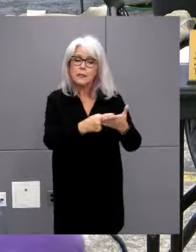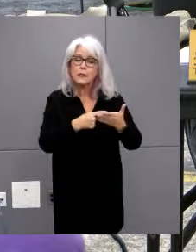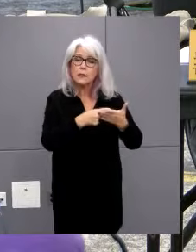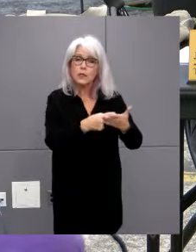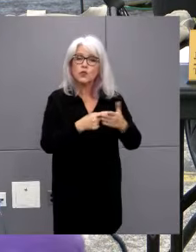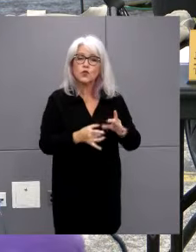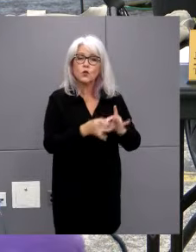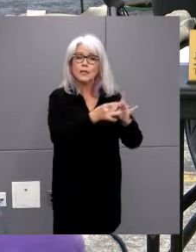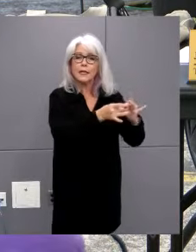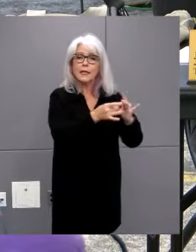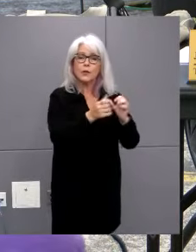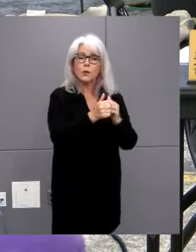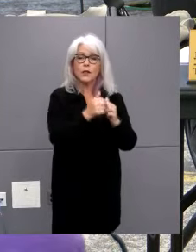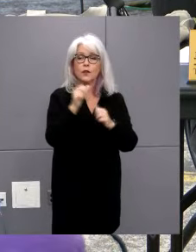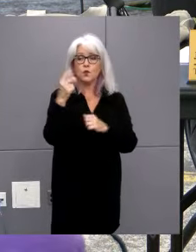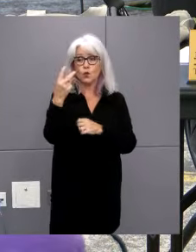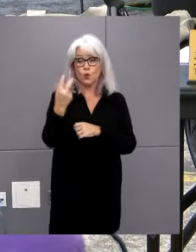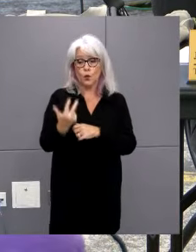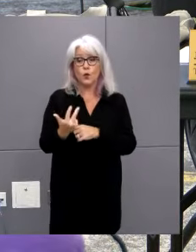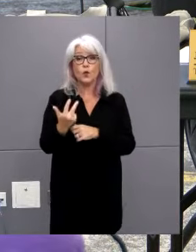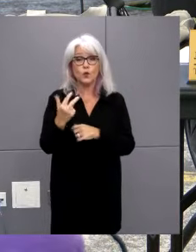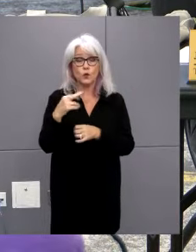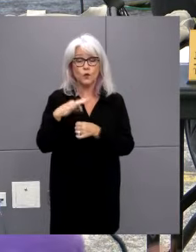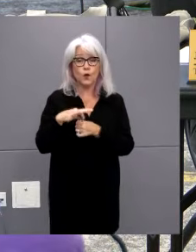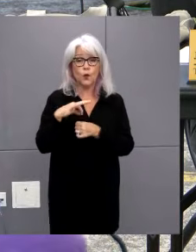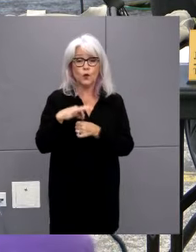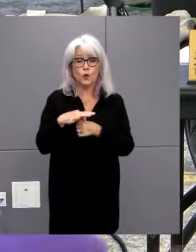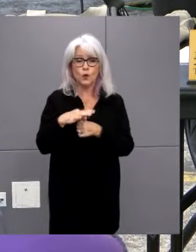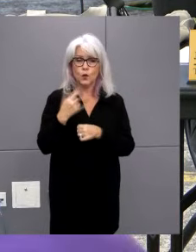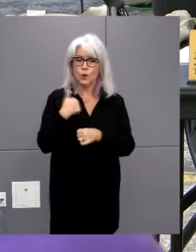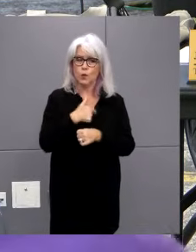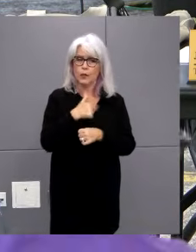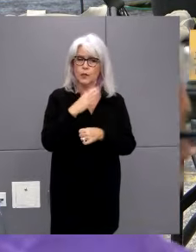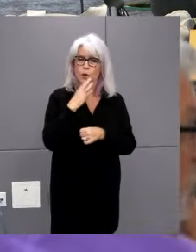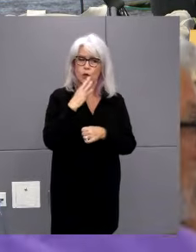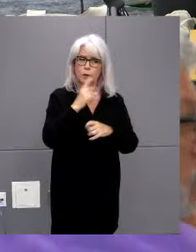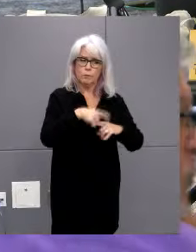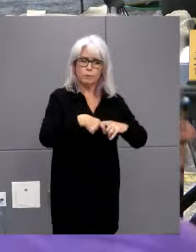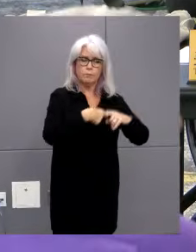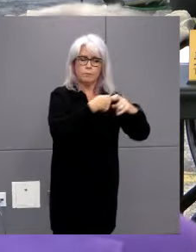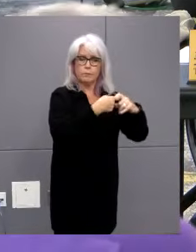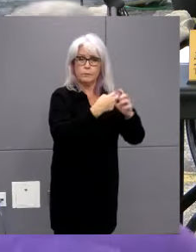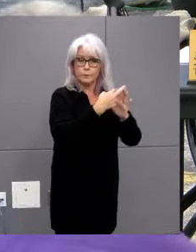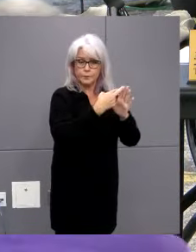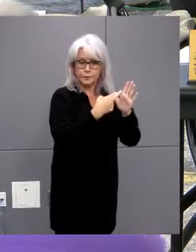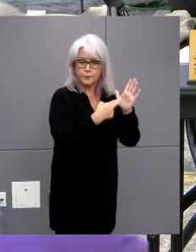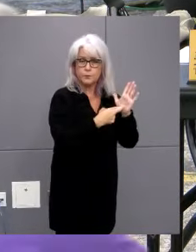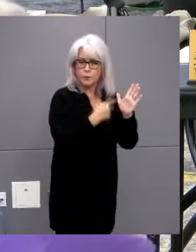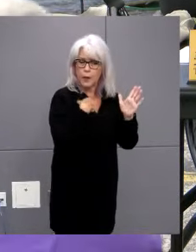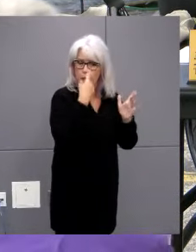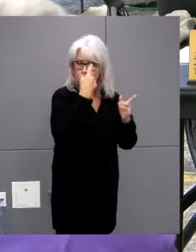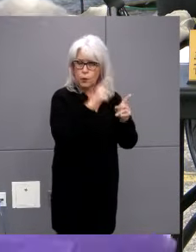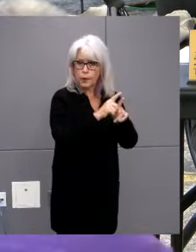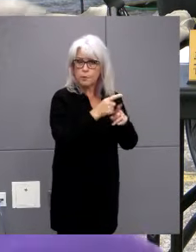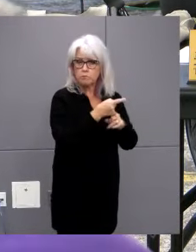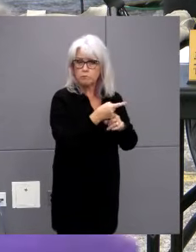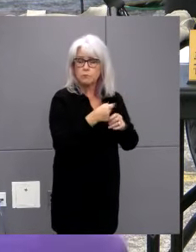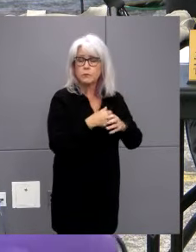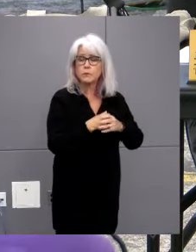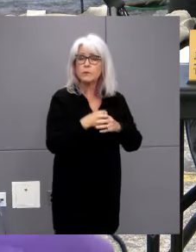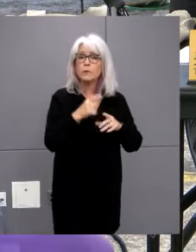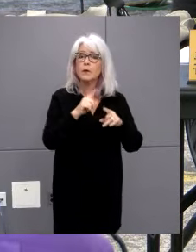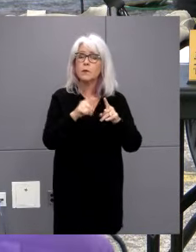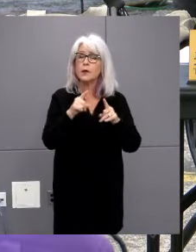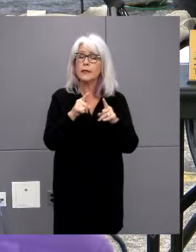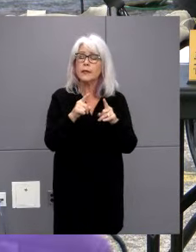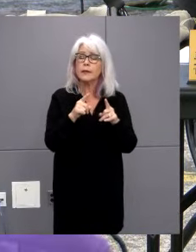to the 2/3 vote. And when we talked about the suspension of the rules, and I agree with what you said, that the provision